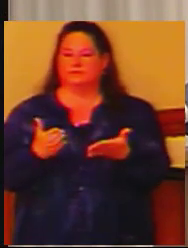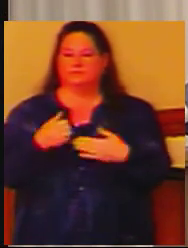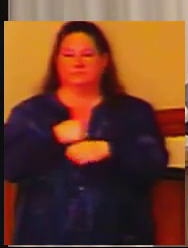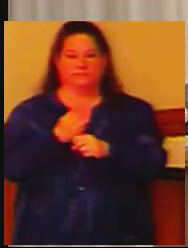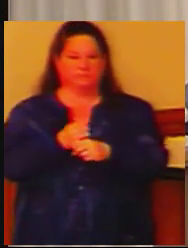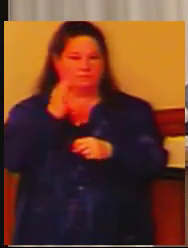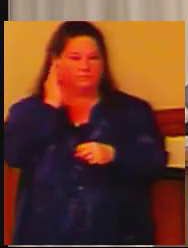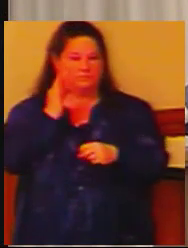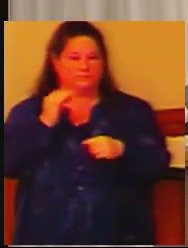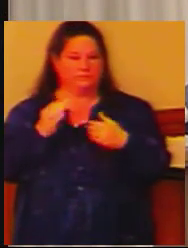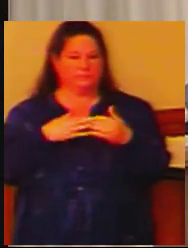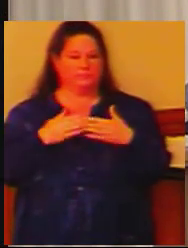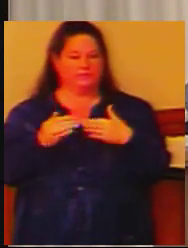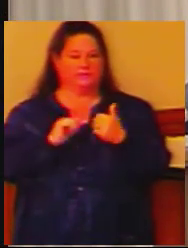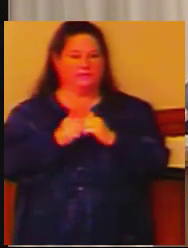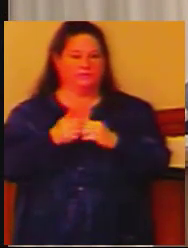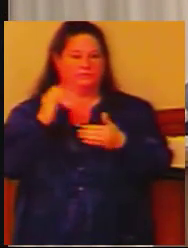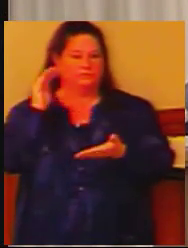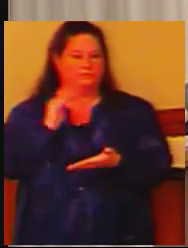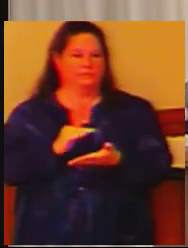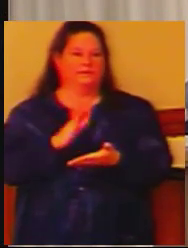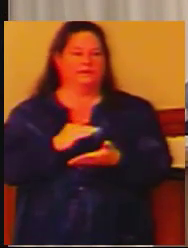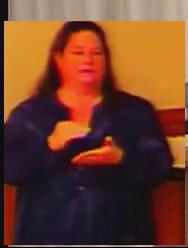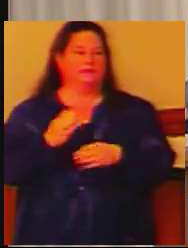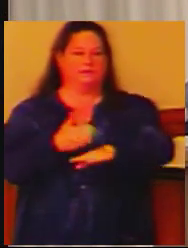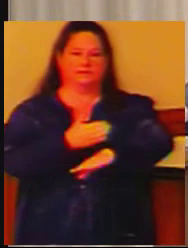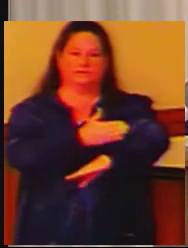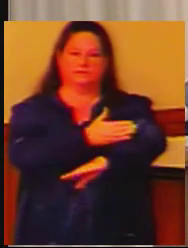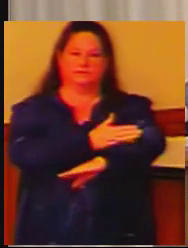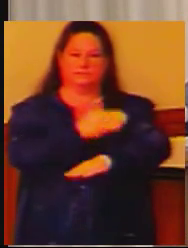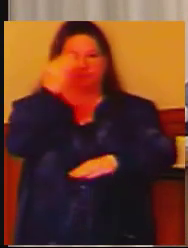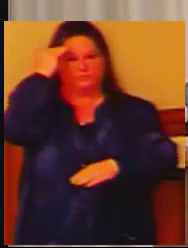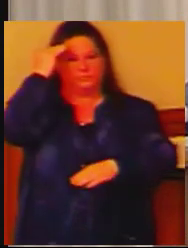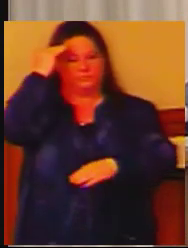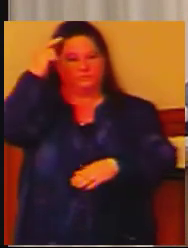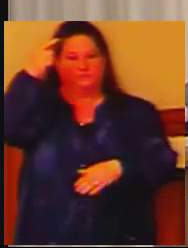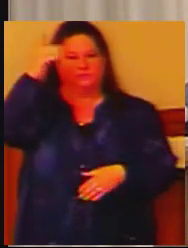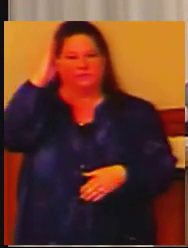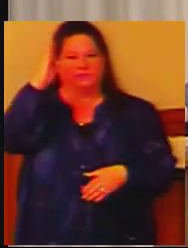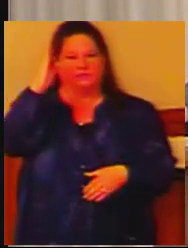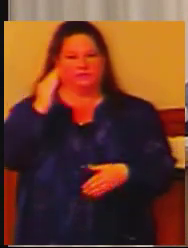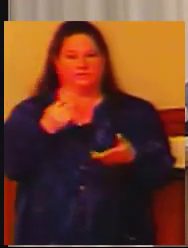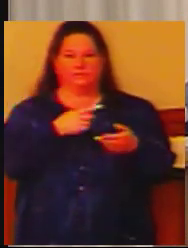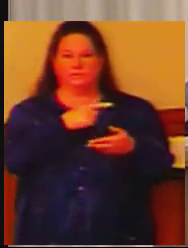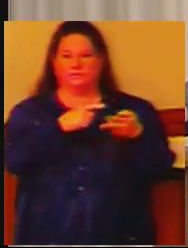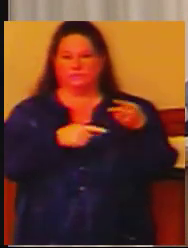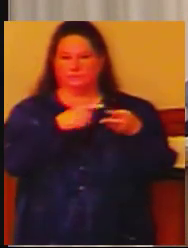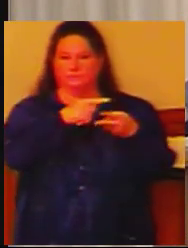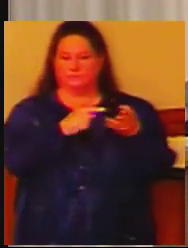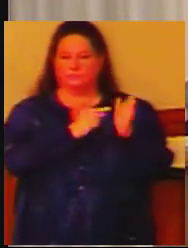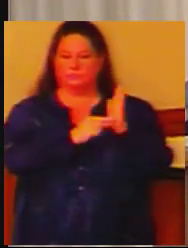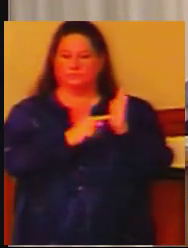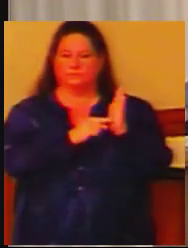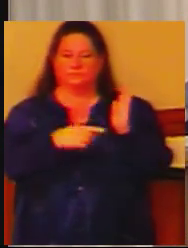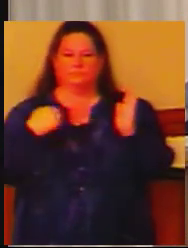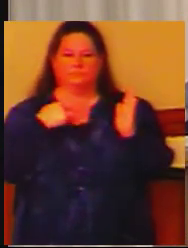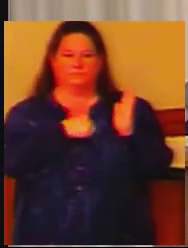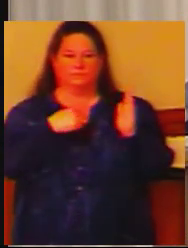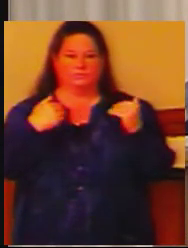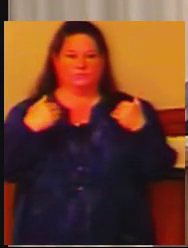how small that may be. And increasing in the knowledge of God. So just those two passages, we